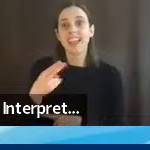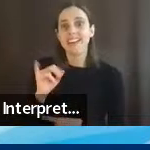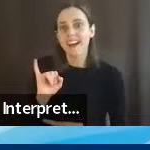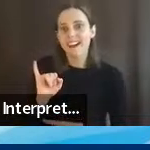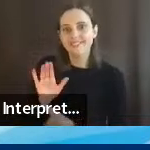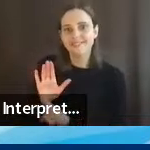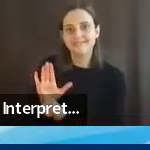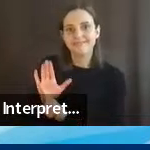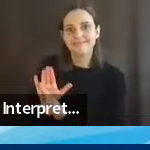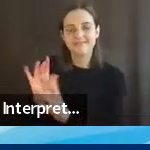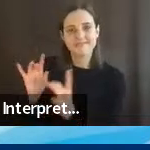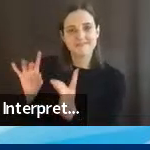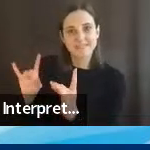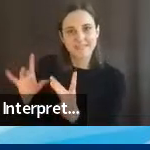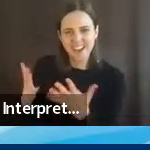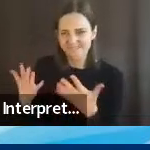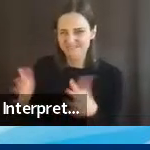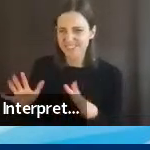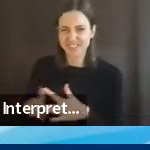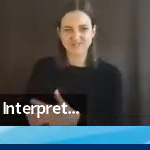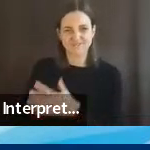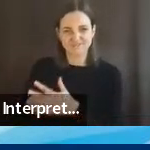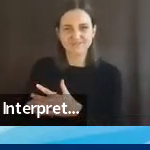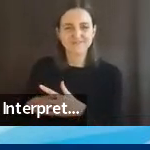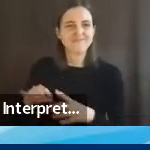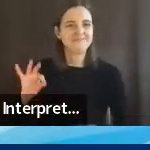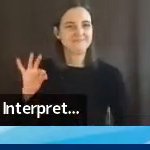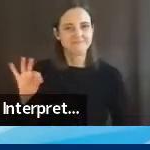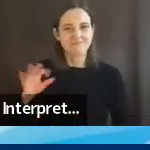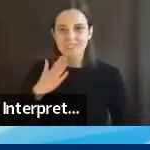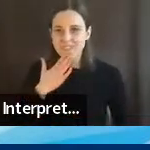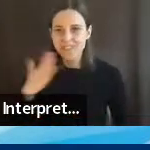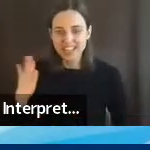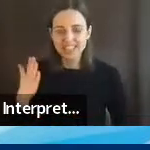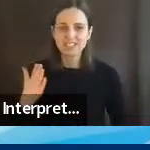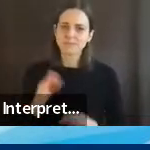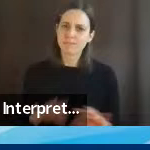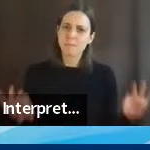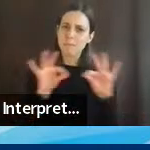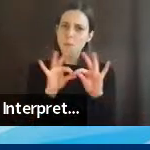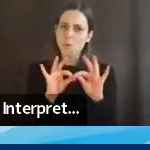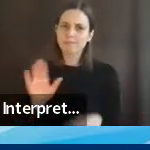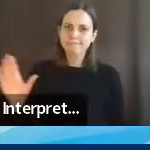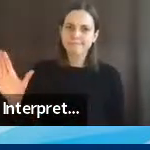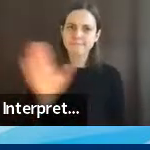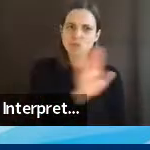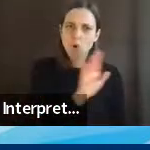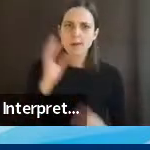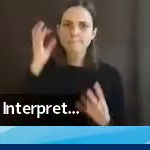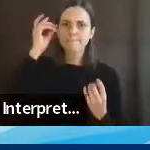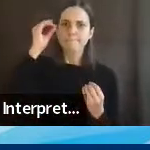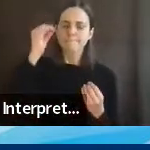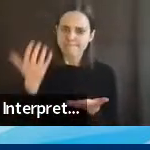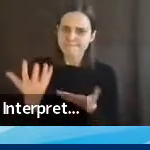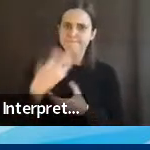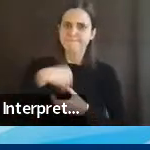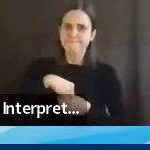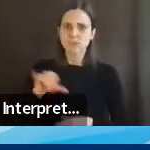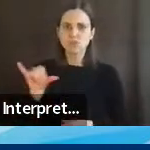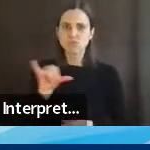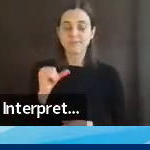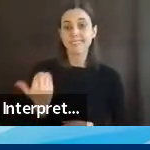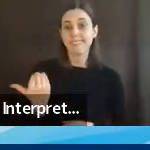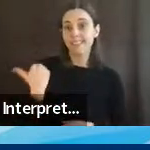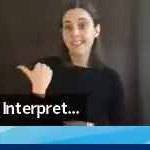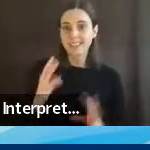really what we hope to ensure that we were reflecting with you. Based on our last meeting, we really dedicated time